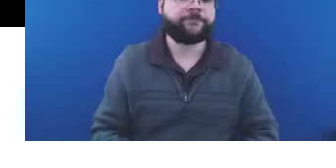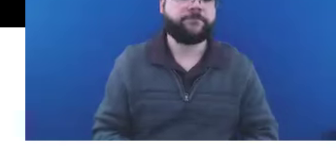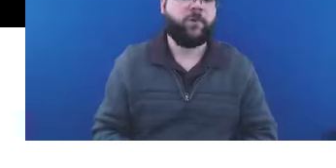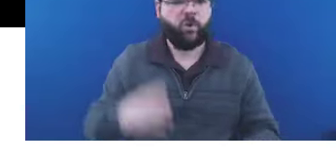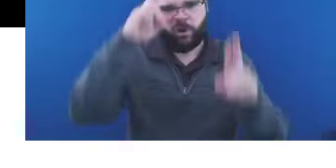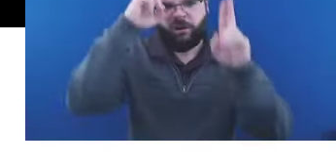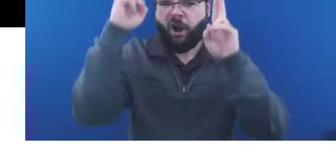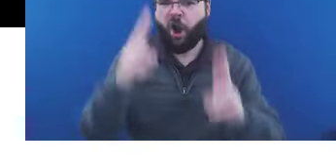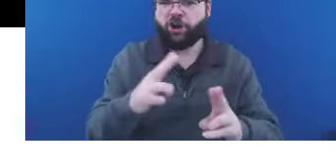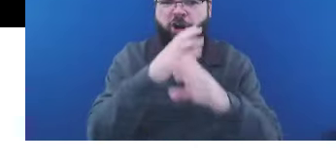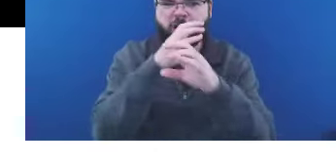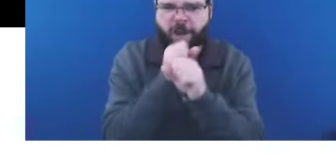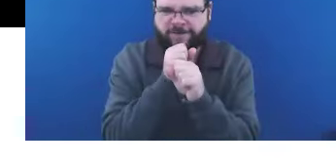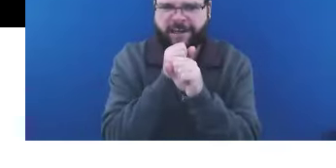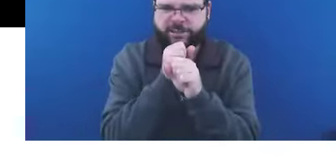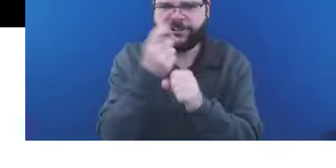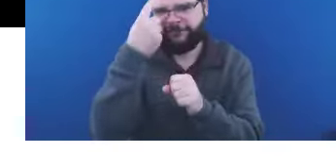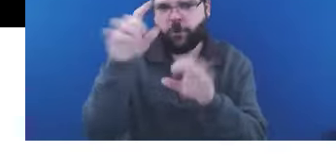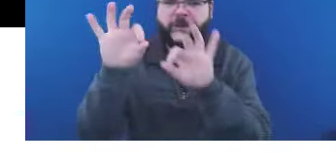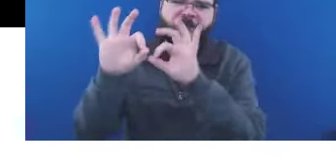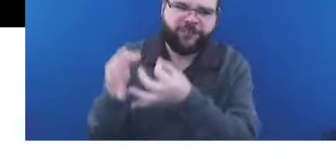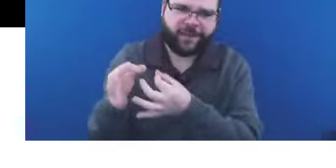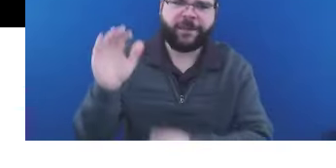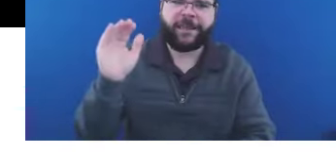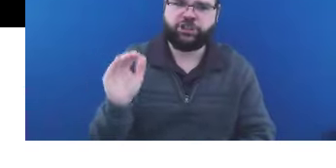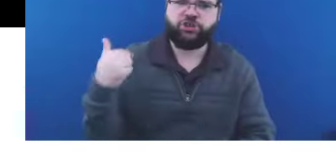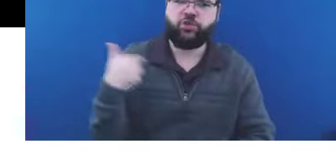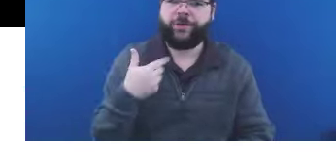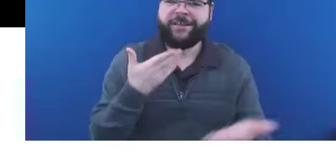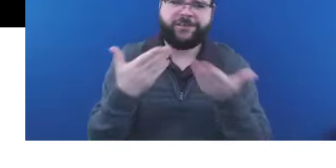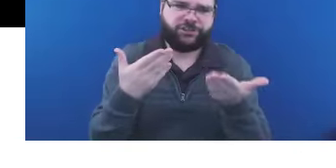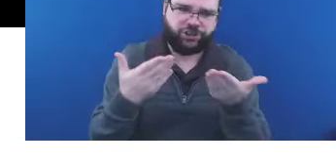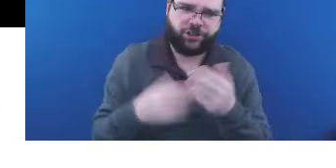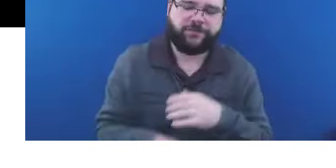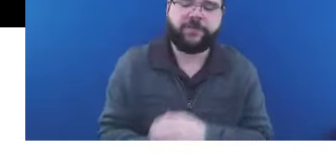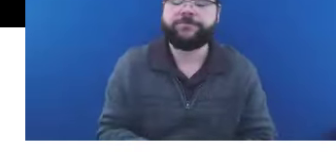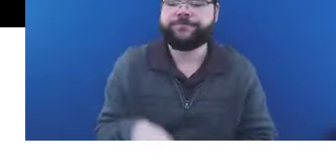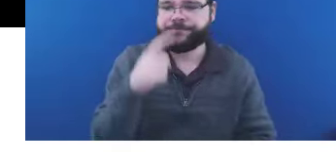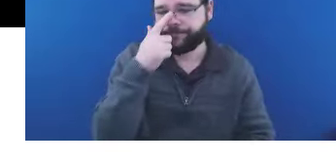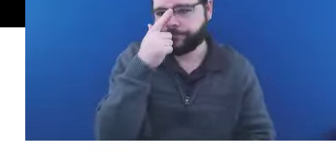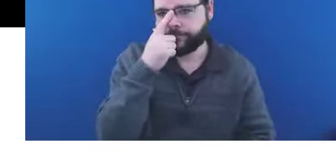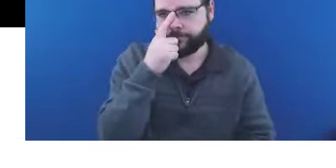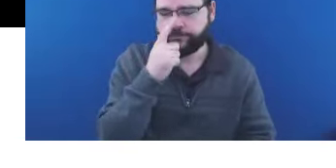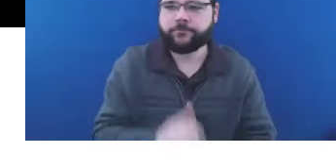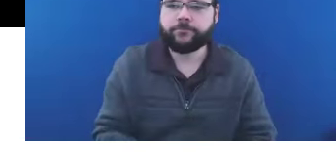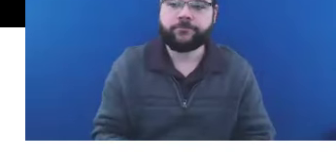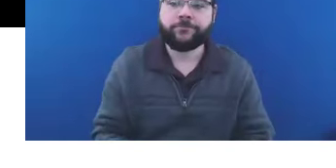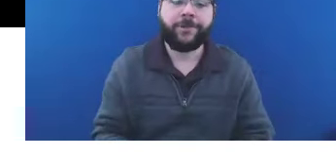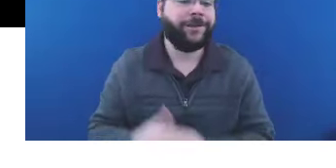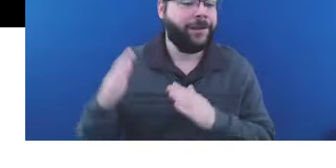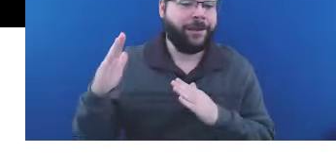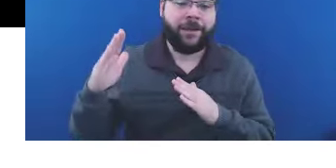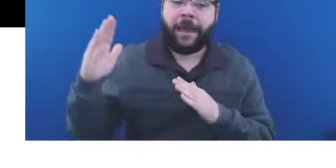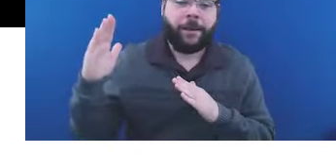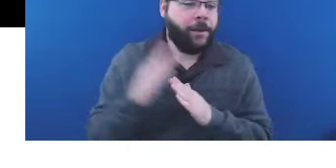honor confidentiality for the family and children that we serve. And my biggest